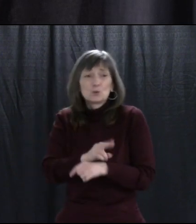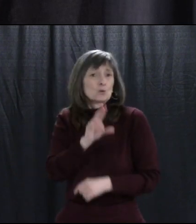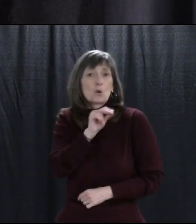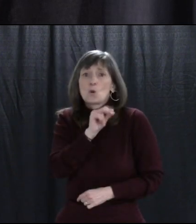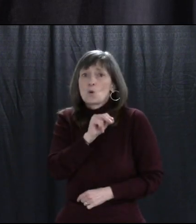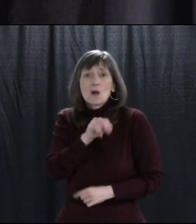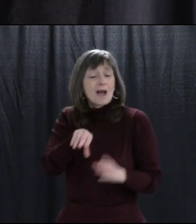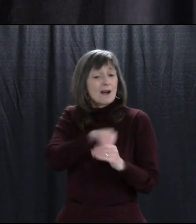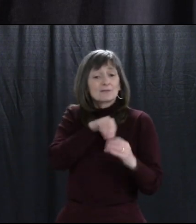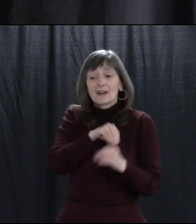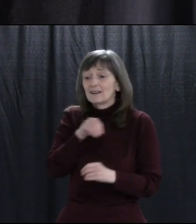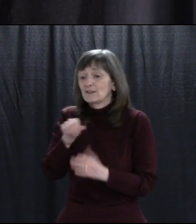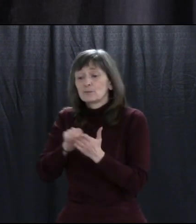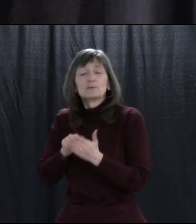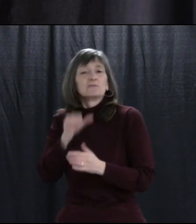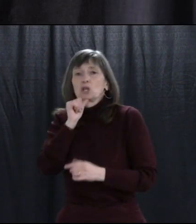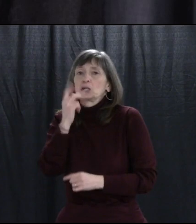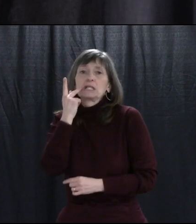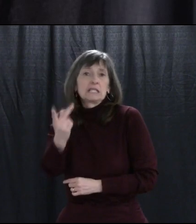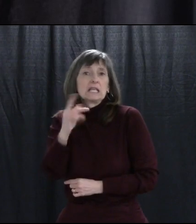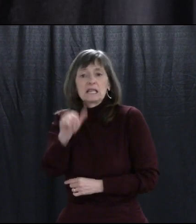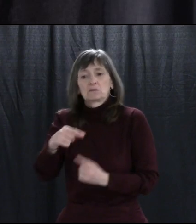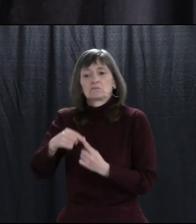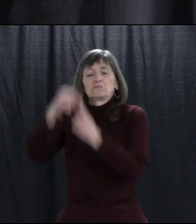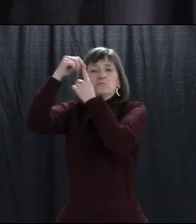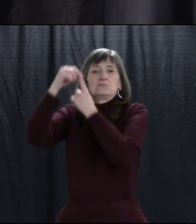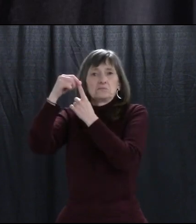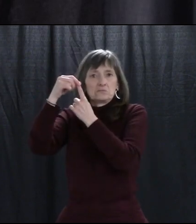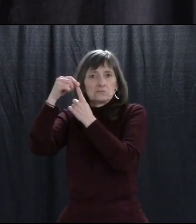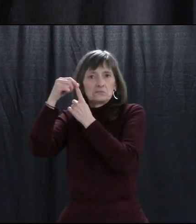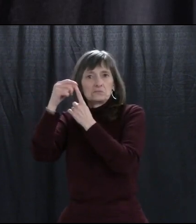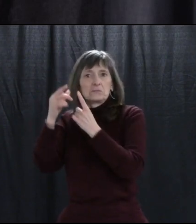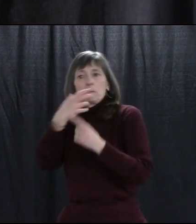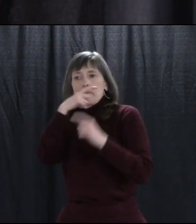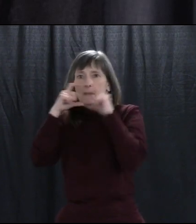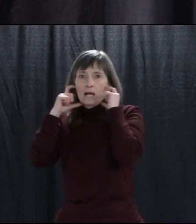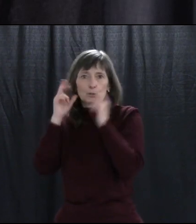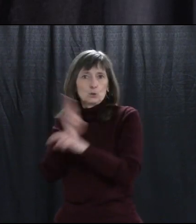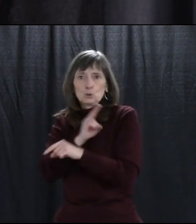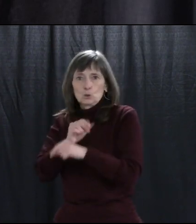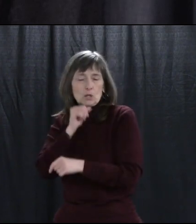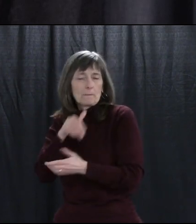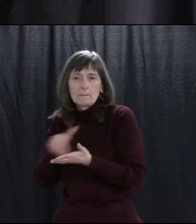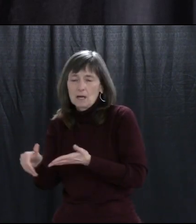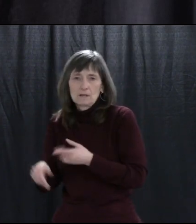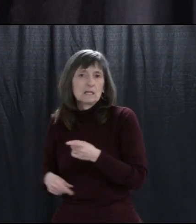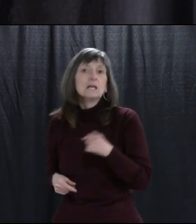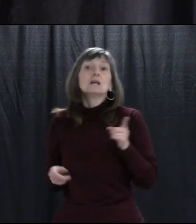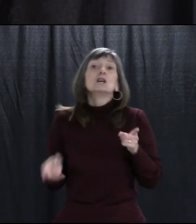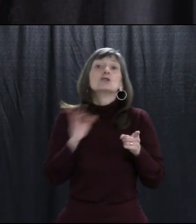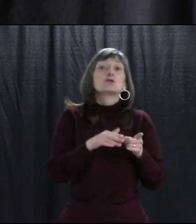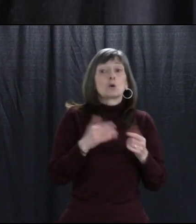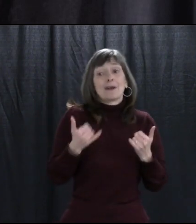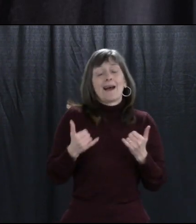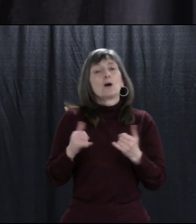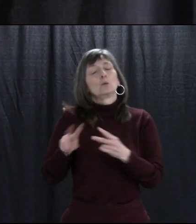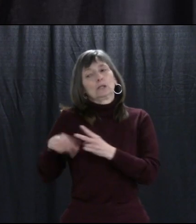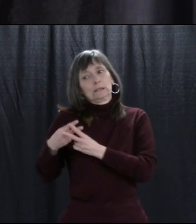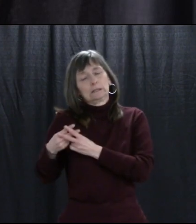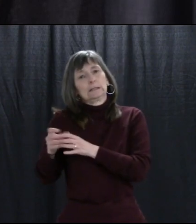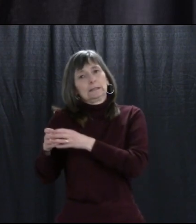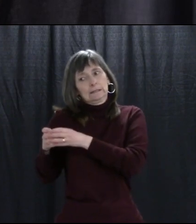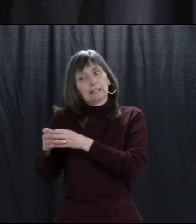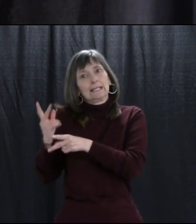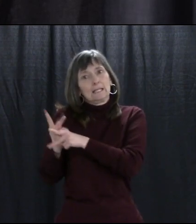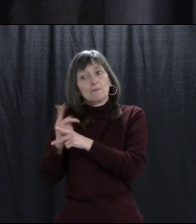unit. We are focusing on the basis of best evidence on preserving the use of N95 masks